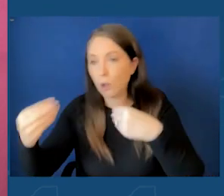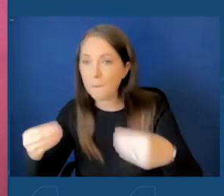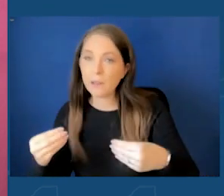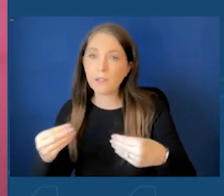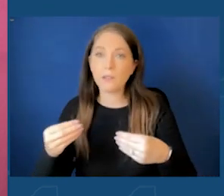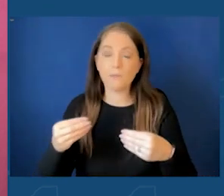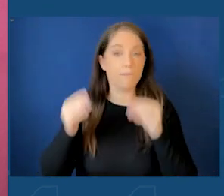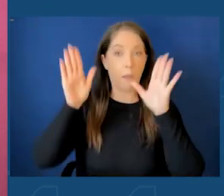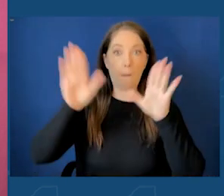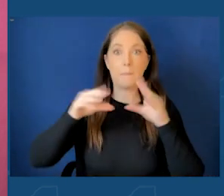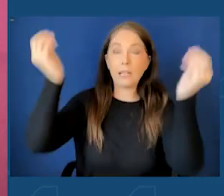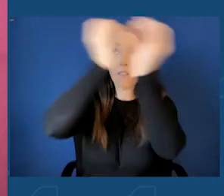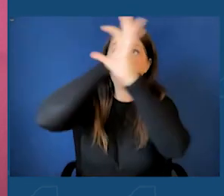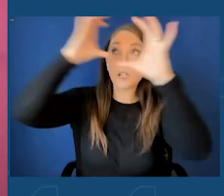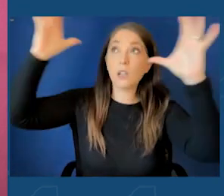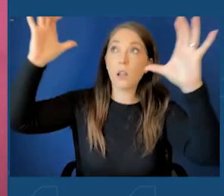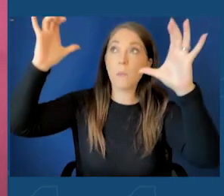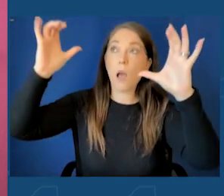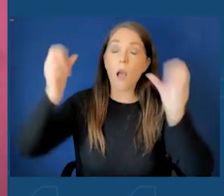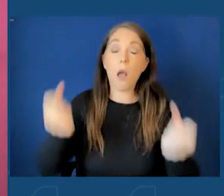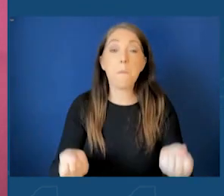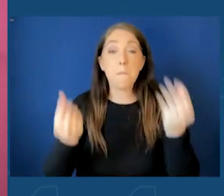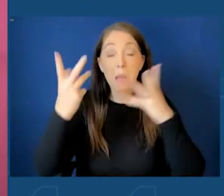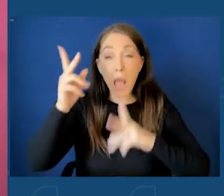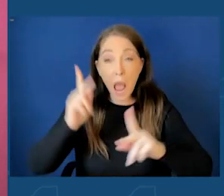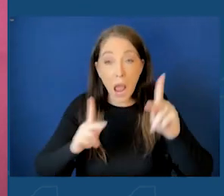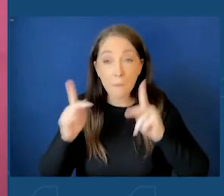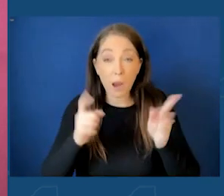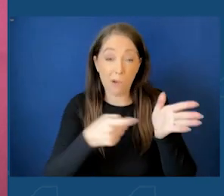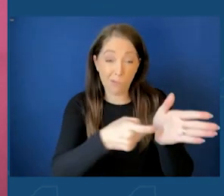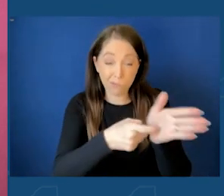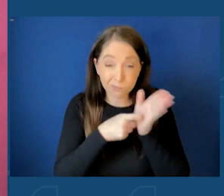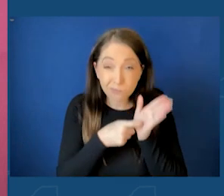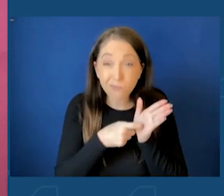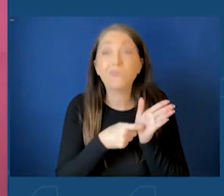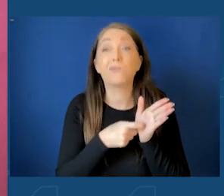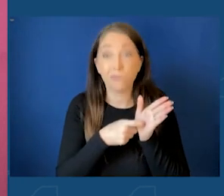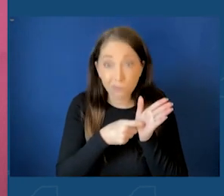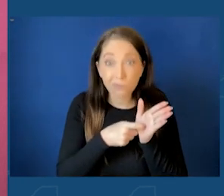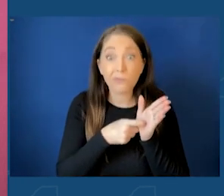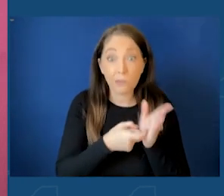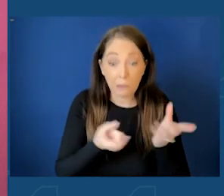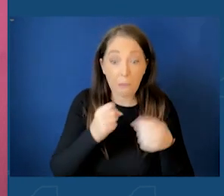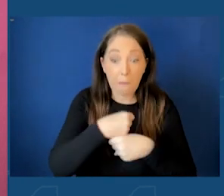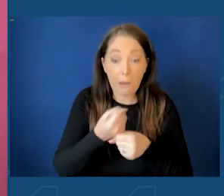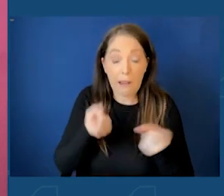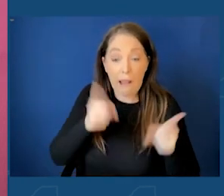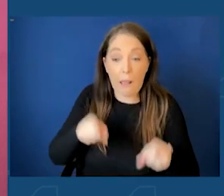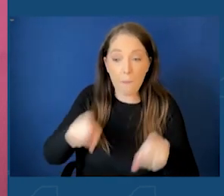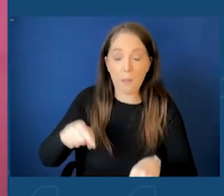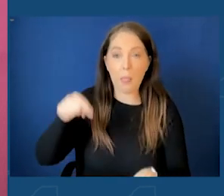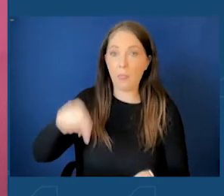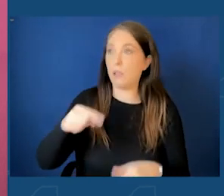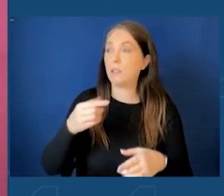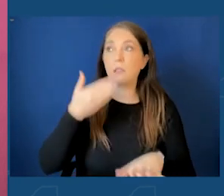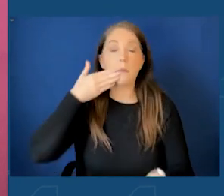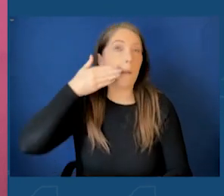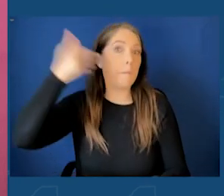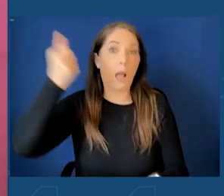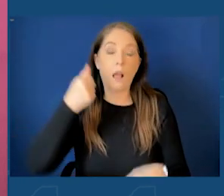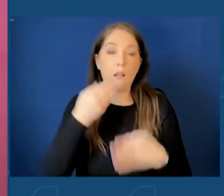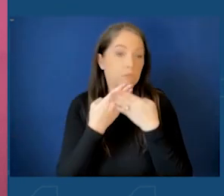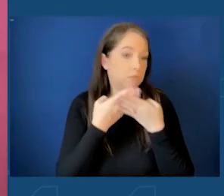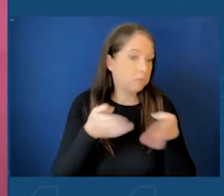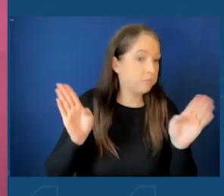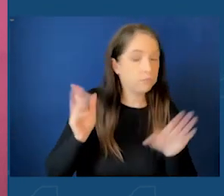vision. But it took a lot of people to put this together. This is probably the best public-private partnership in